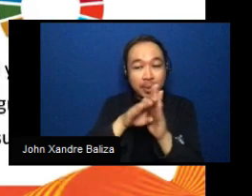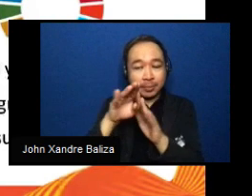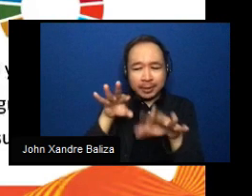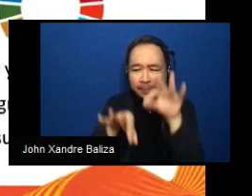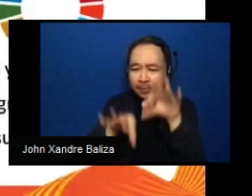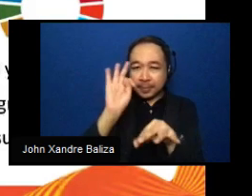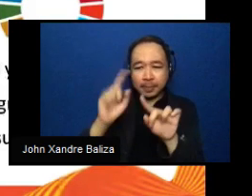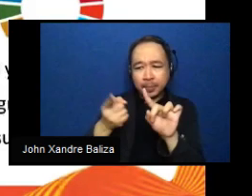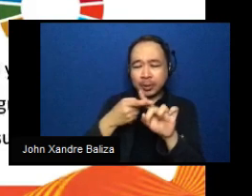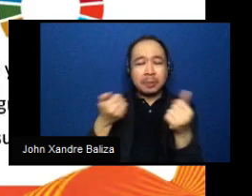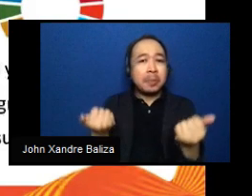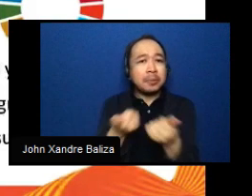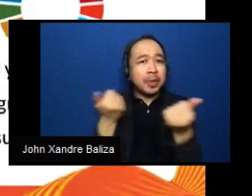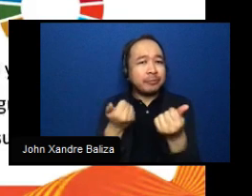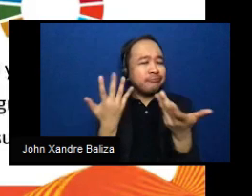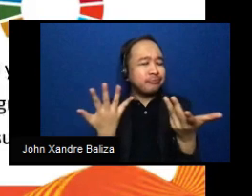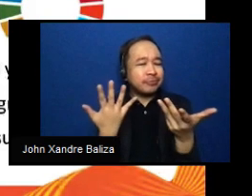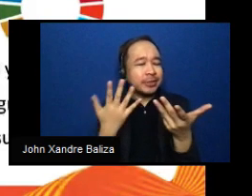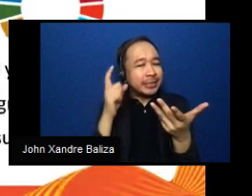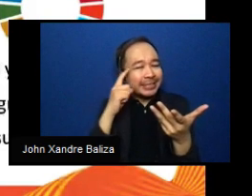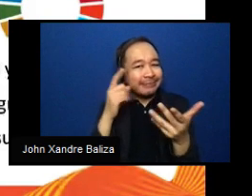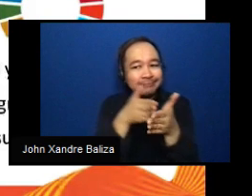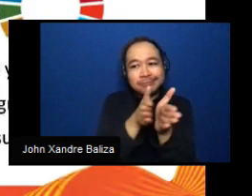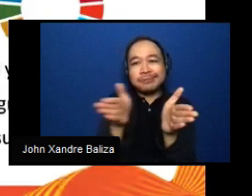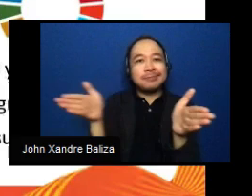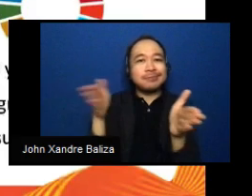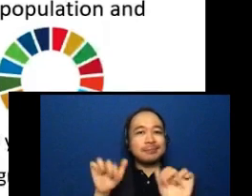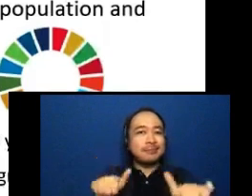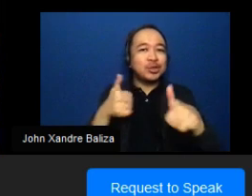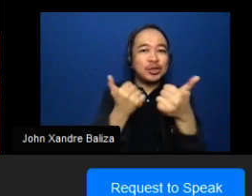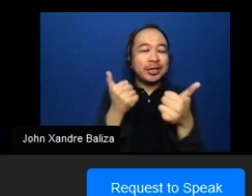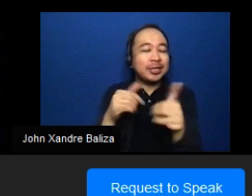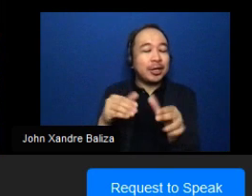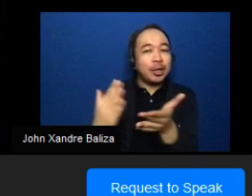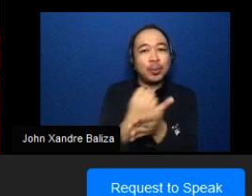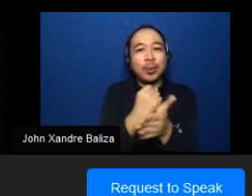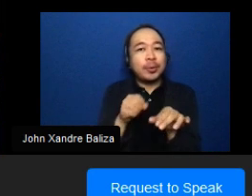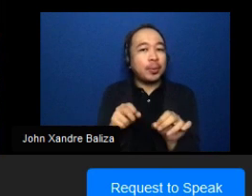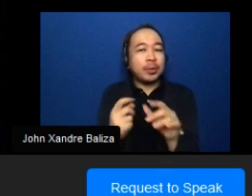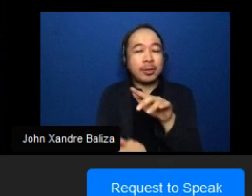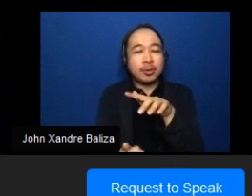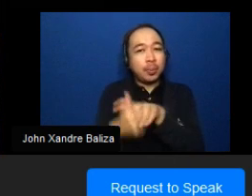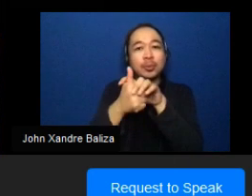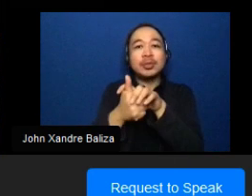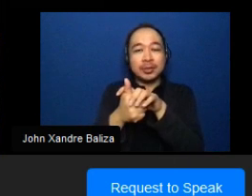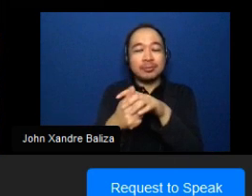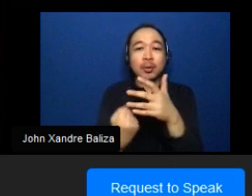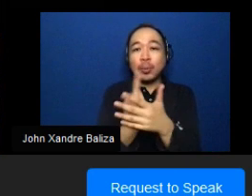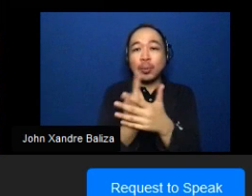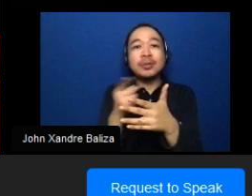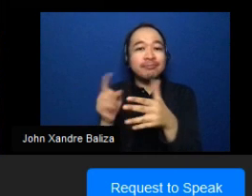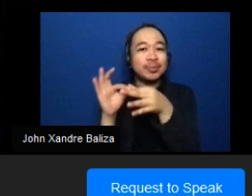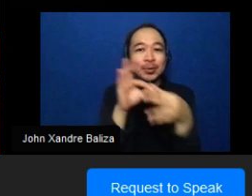to address a broad set of challenges and opportunities related to population and development in the Asia-Pacific region.